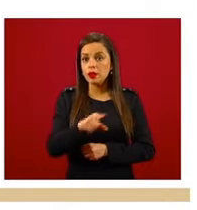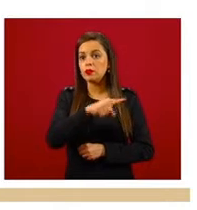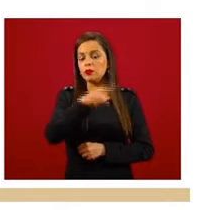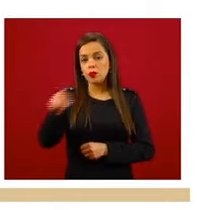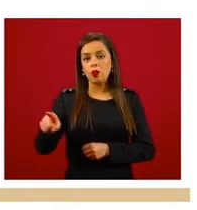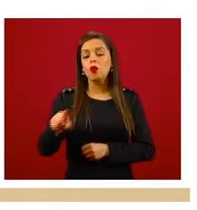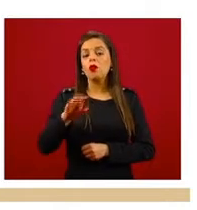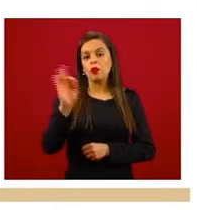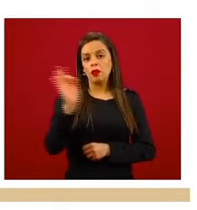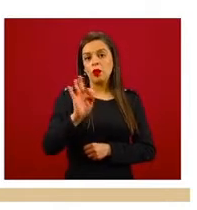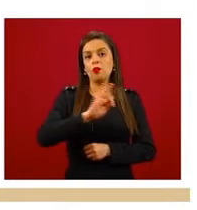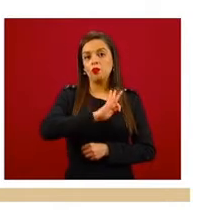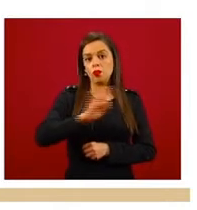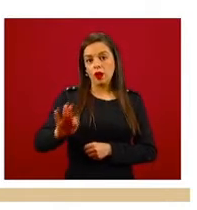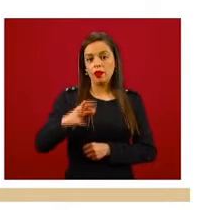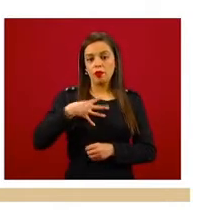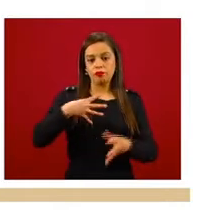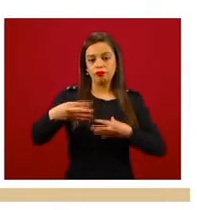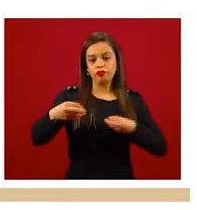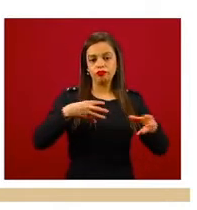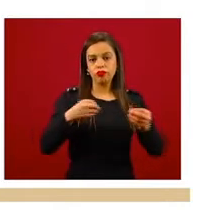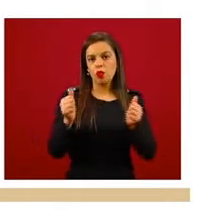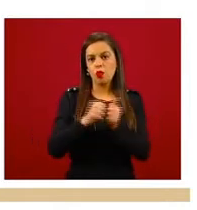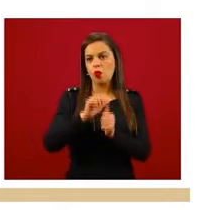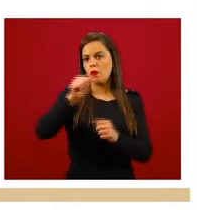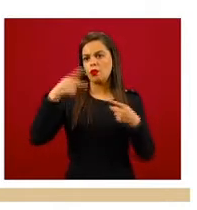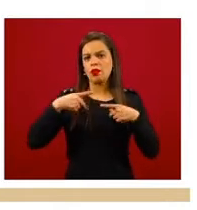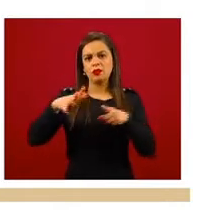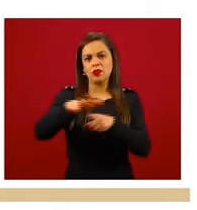they are also given the chance to